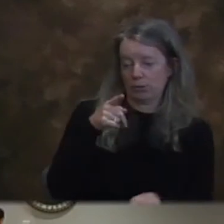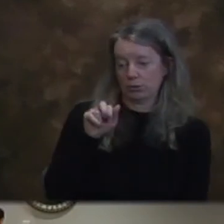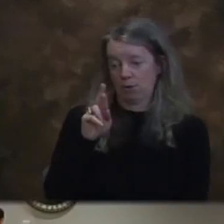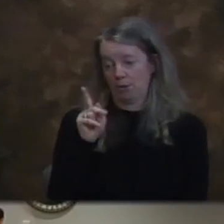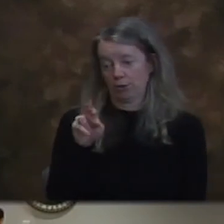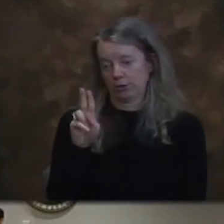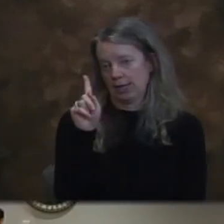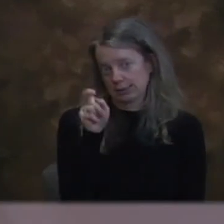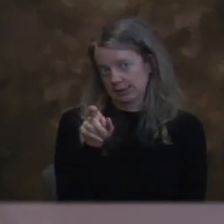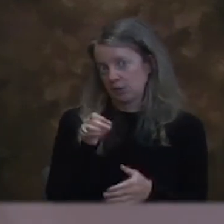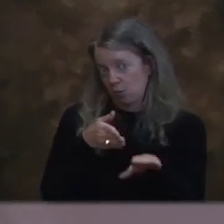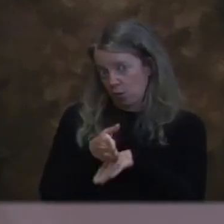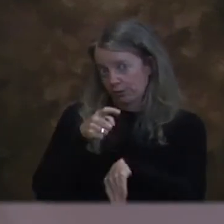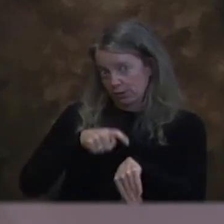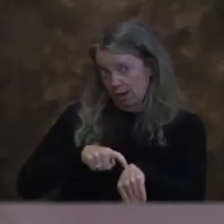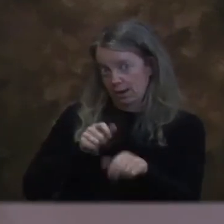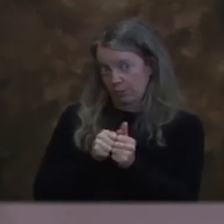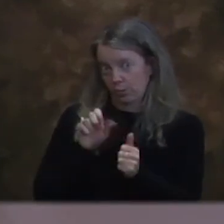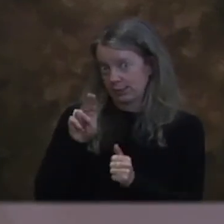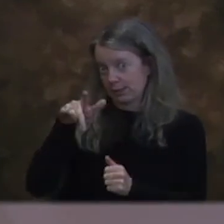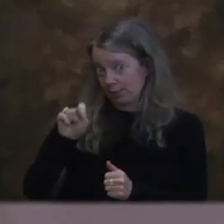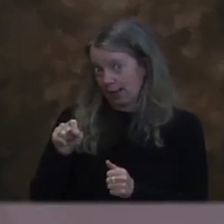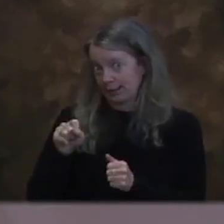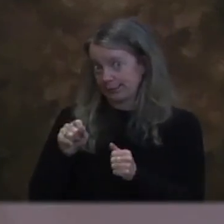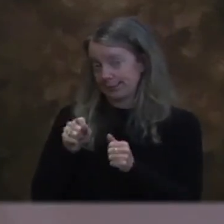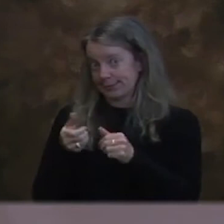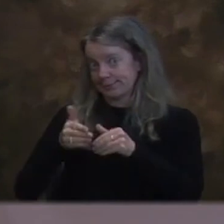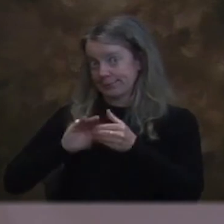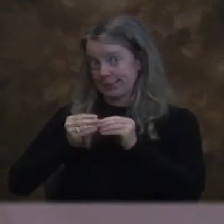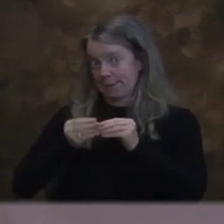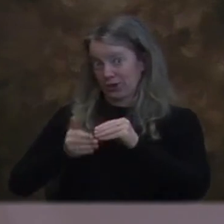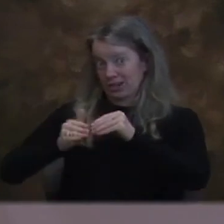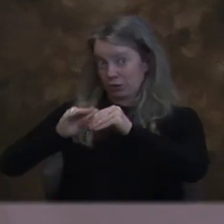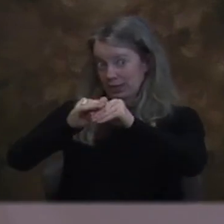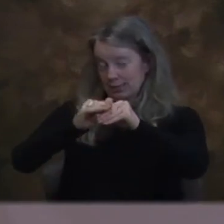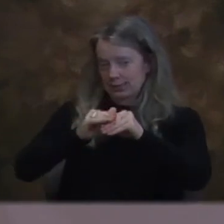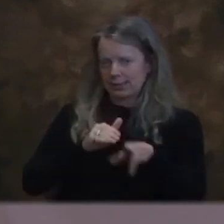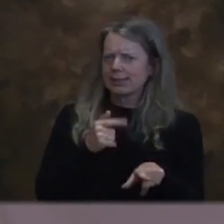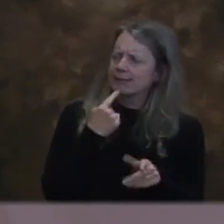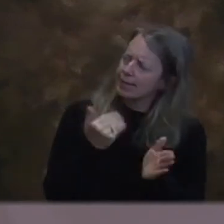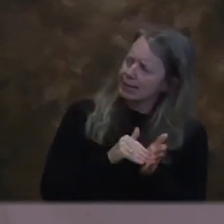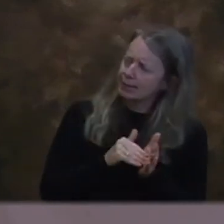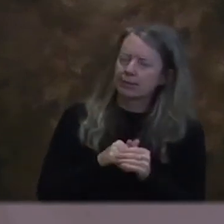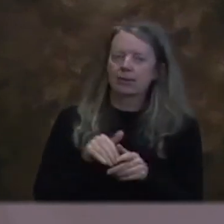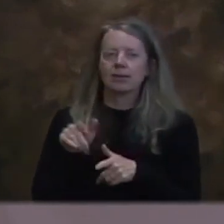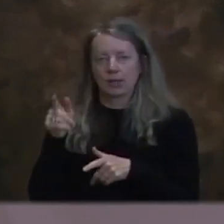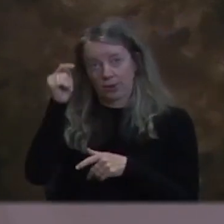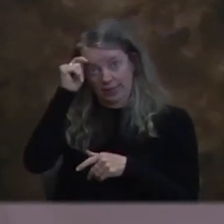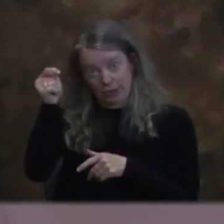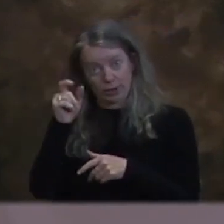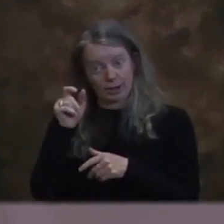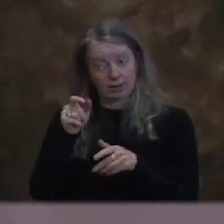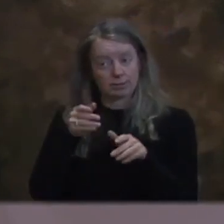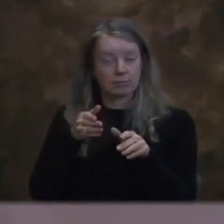supplies increase, it's available to everyone? Is that kind of the I'm sorry, can general you repeat that? I was saying, in theory, as time goes on and